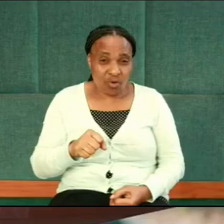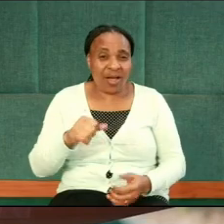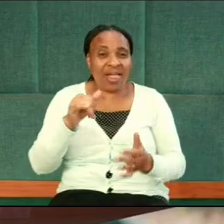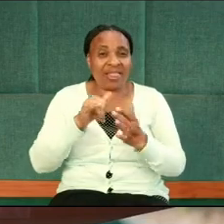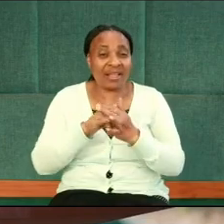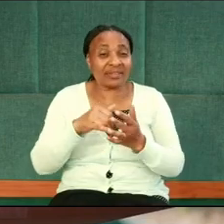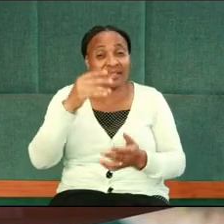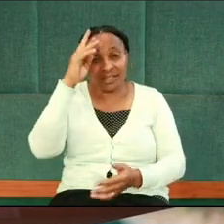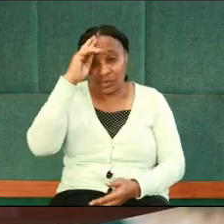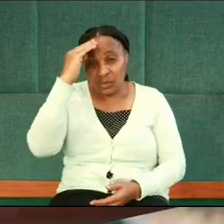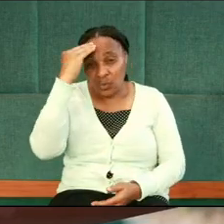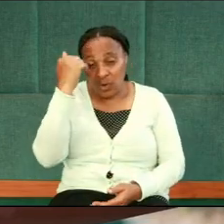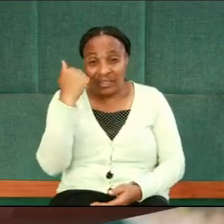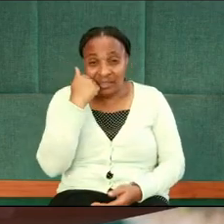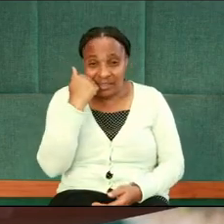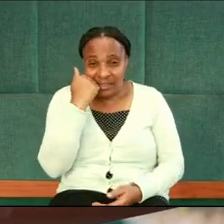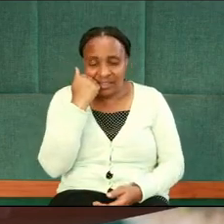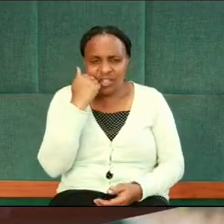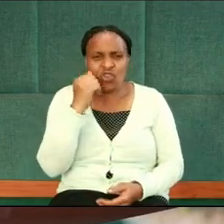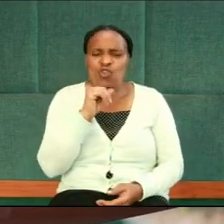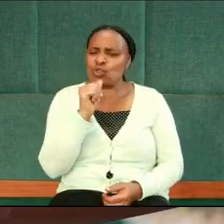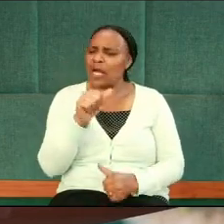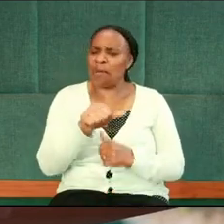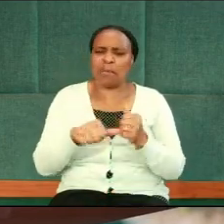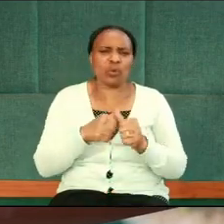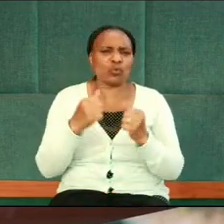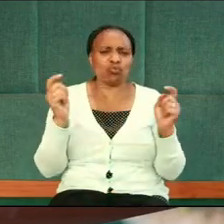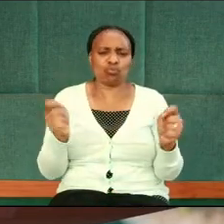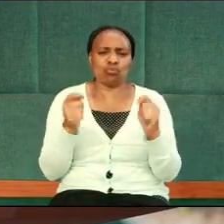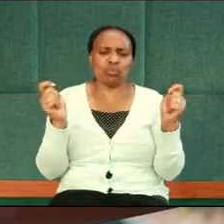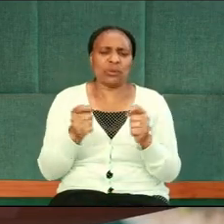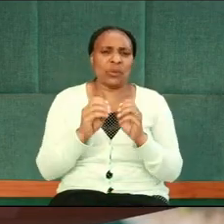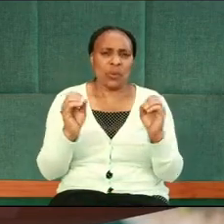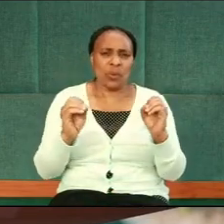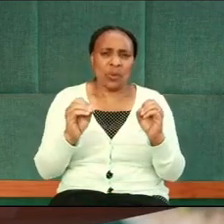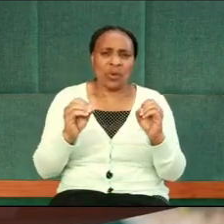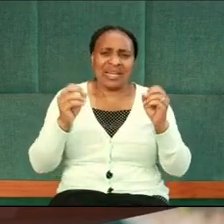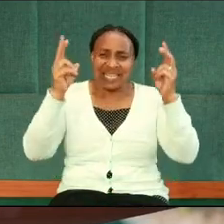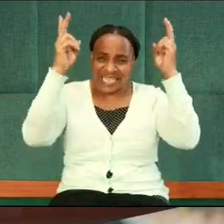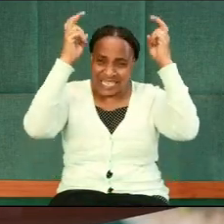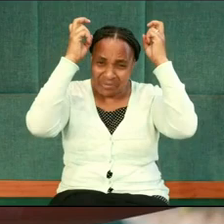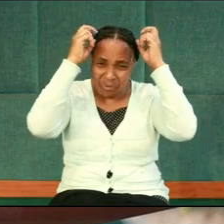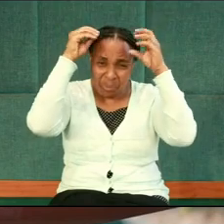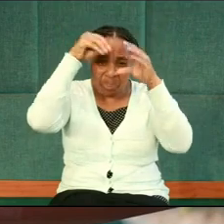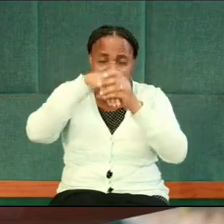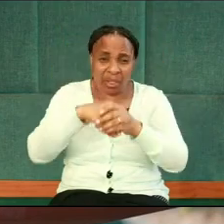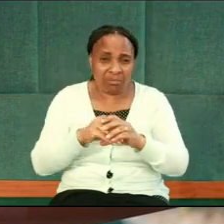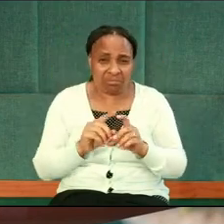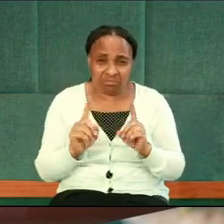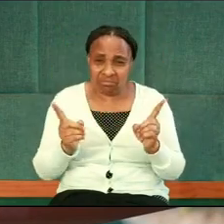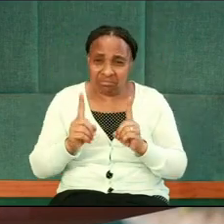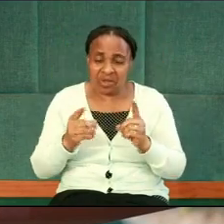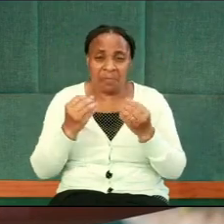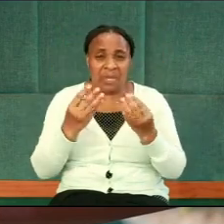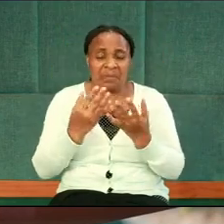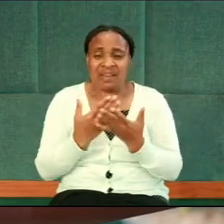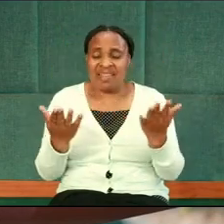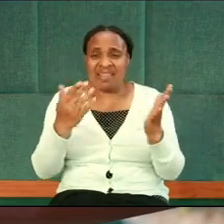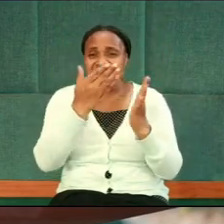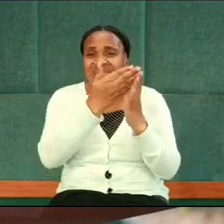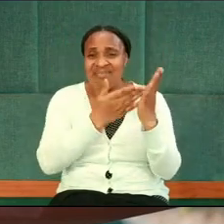sick. So it is not about witchcraft, it is not about demons, it's not about many other, you know, the myths